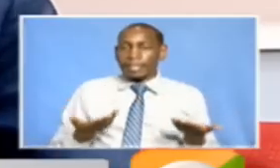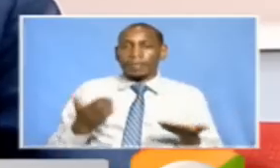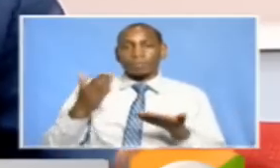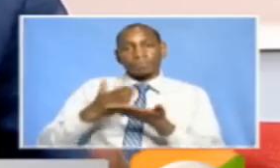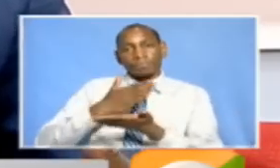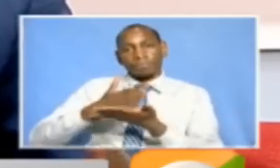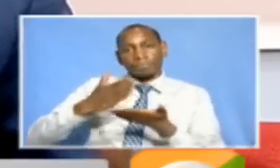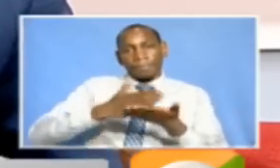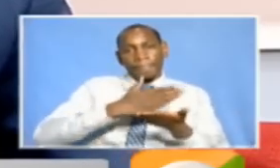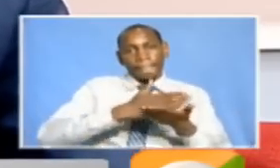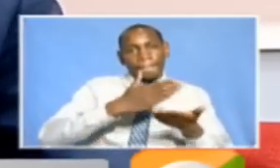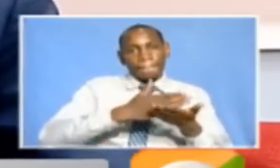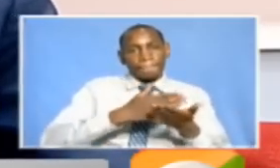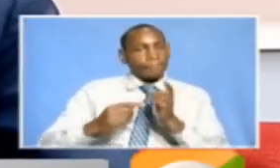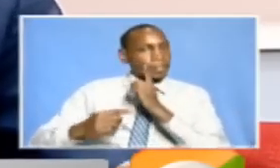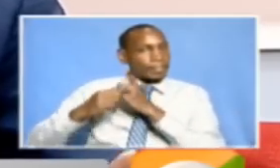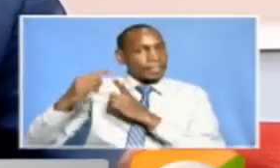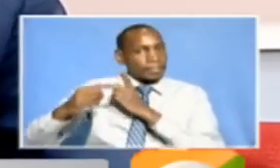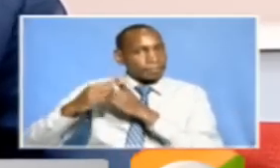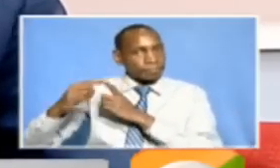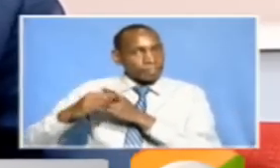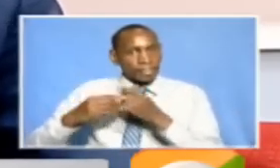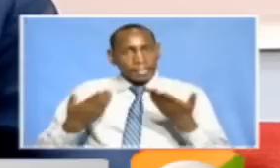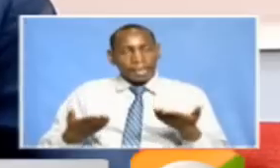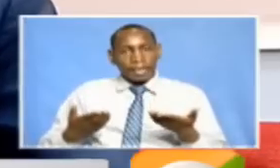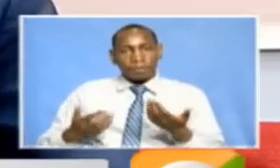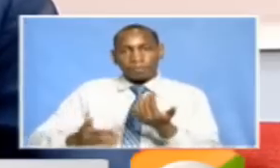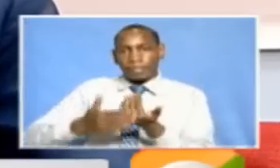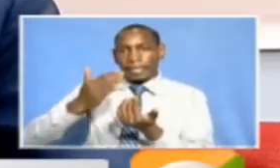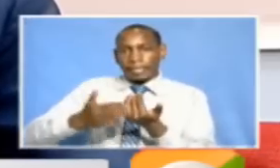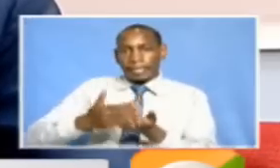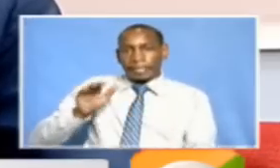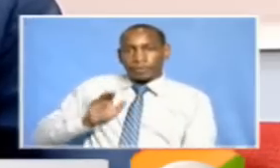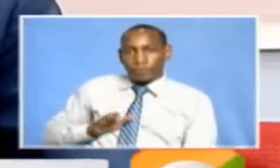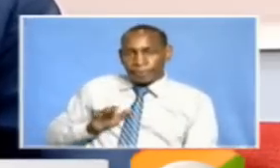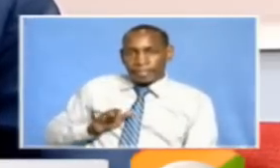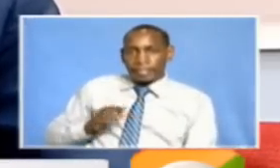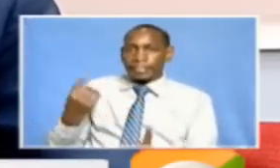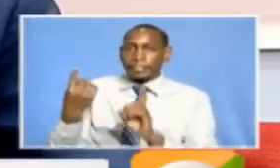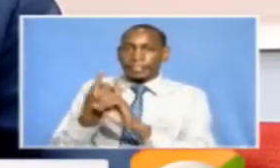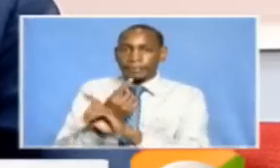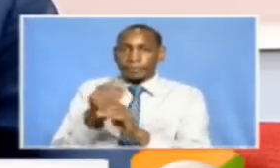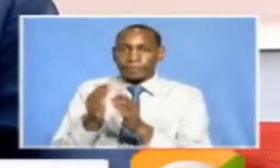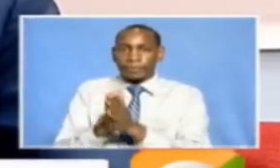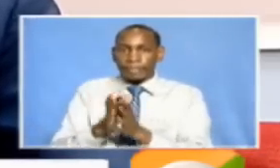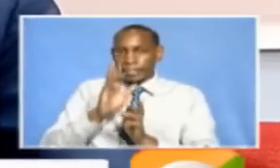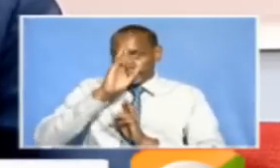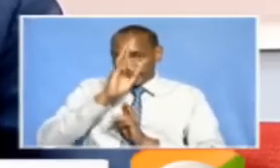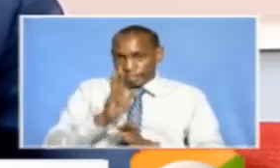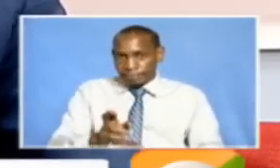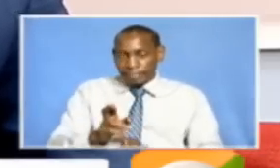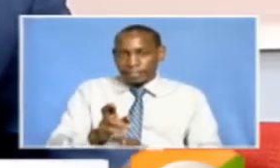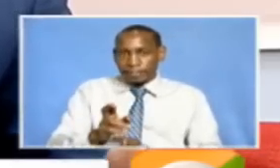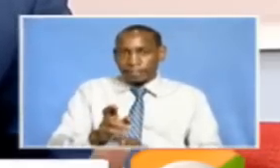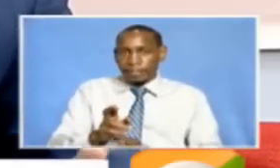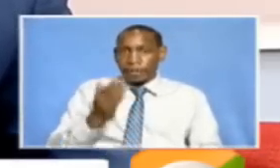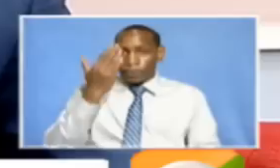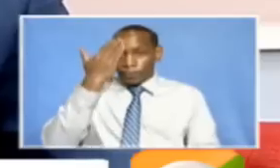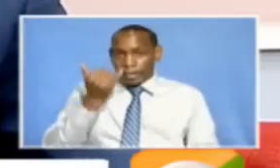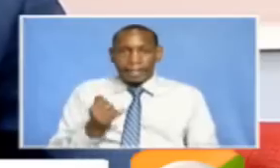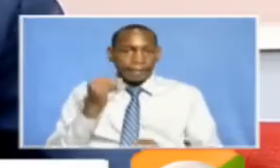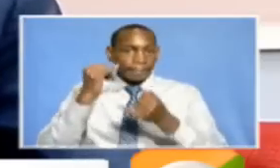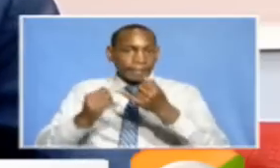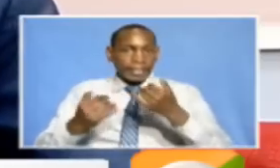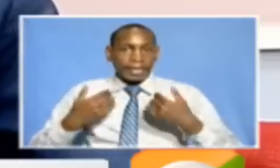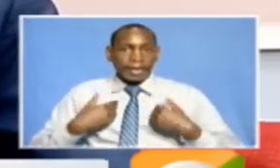share, their experiences of how they are treating women, differently, respectfully, and the like, so that eventually